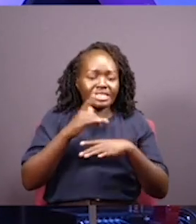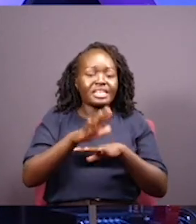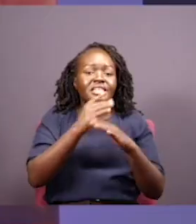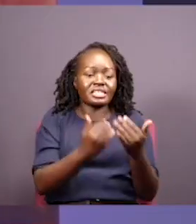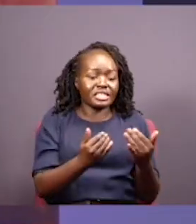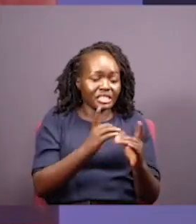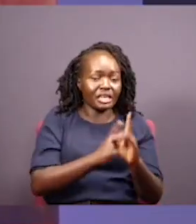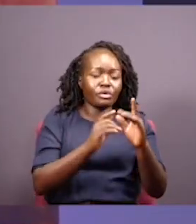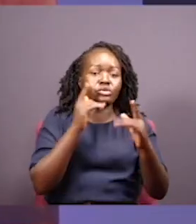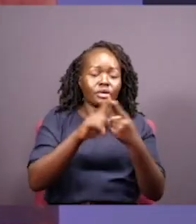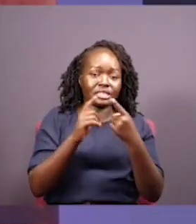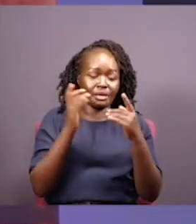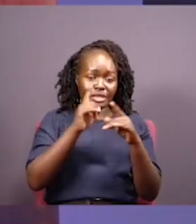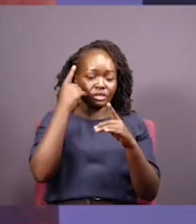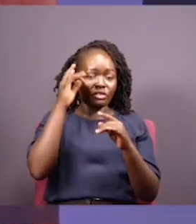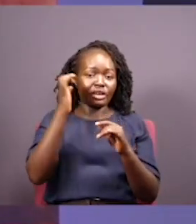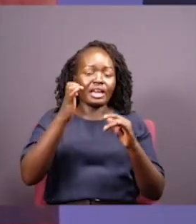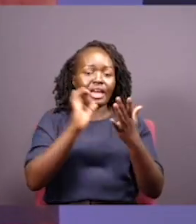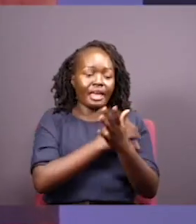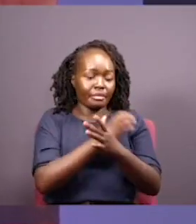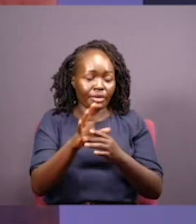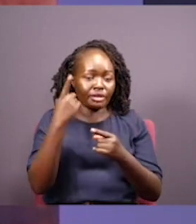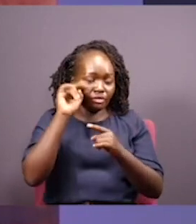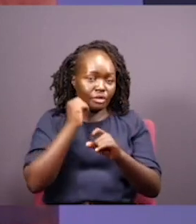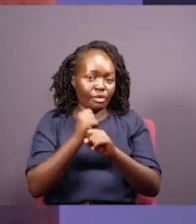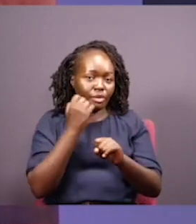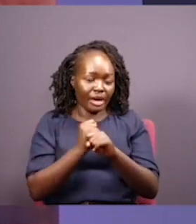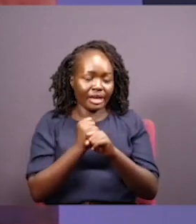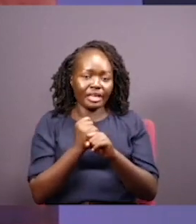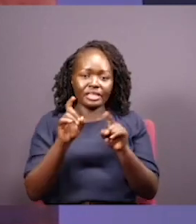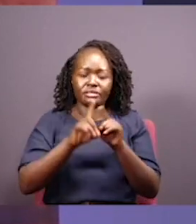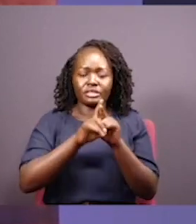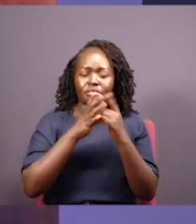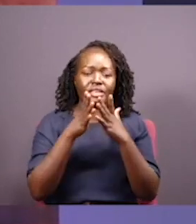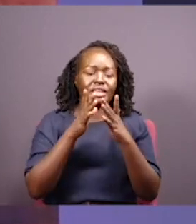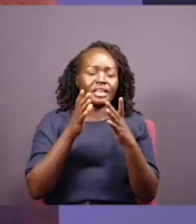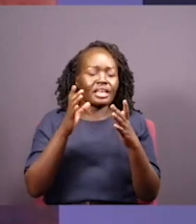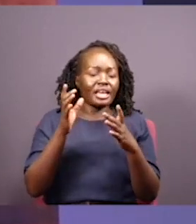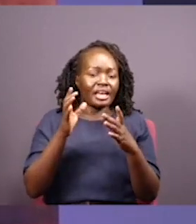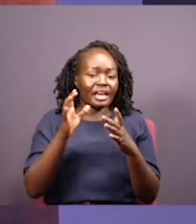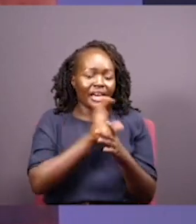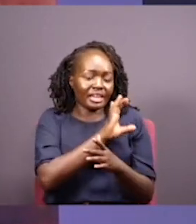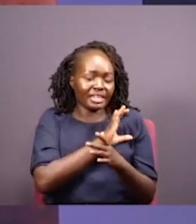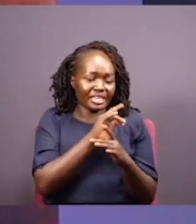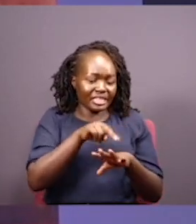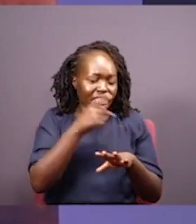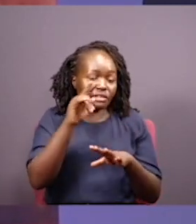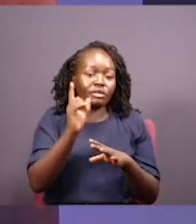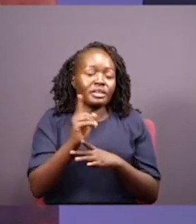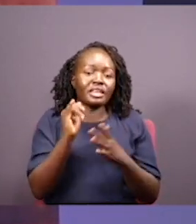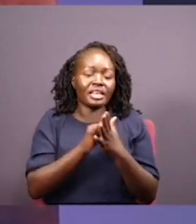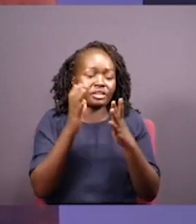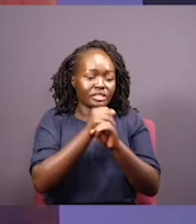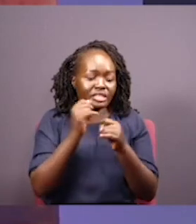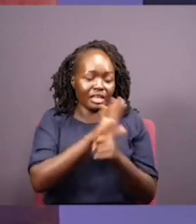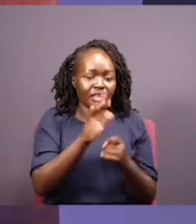evangelism, he empowered them for the task. He characterized the nature of the ministry that he was entrusting them to.